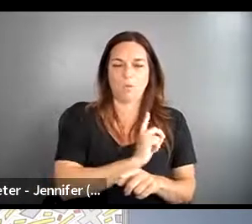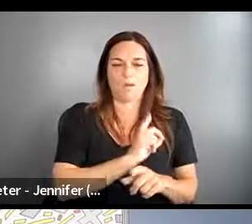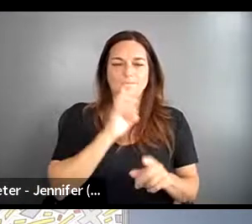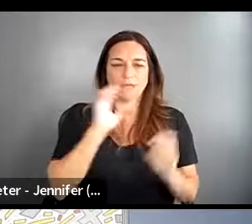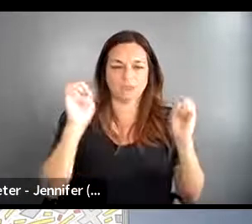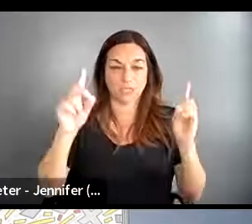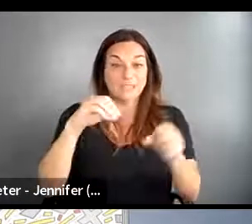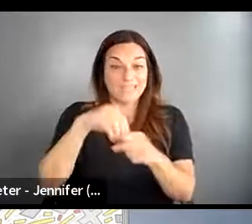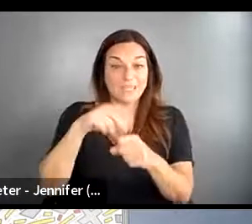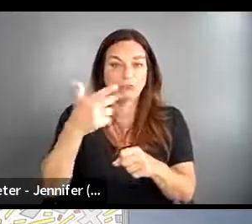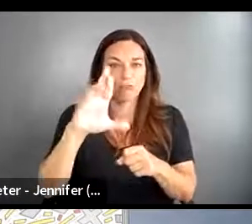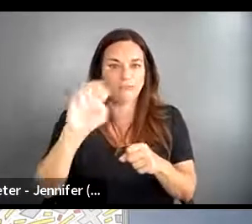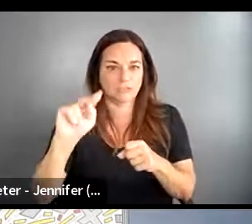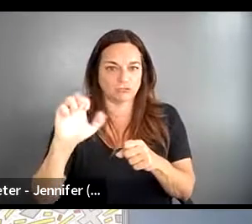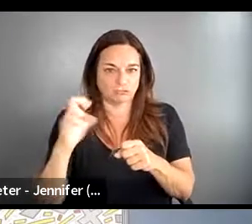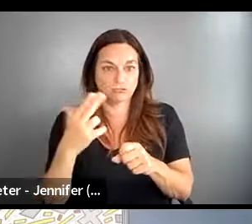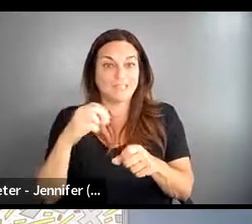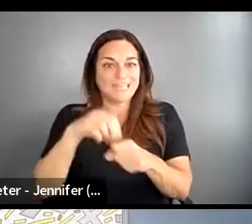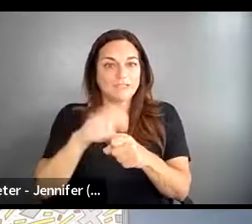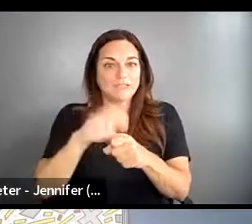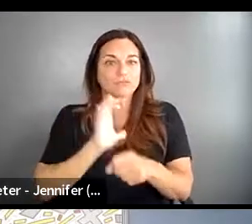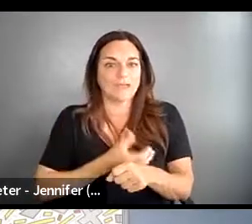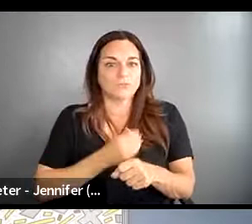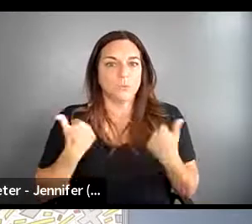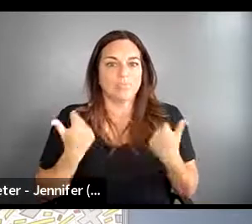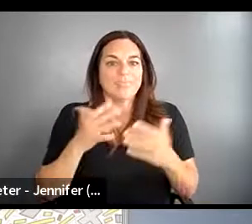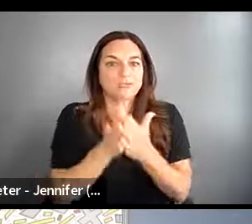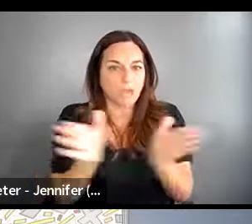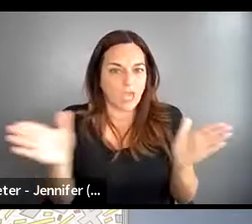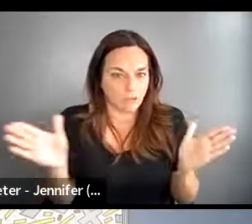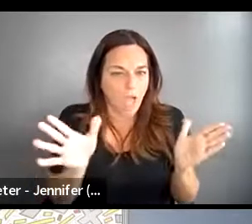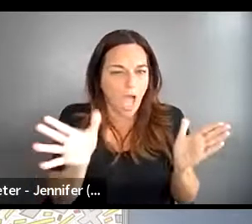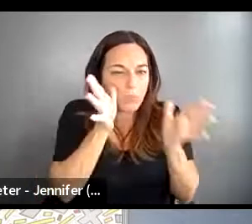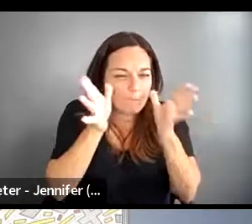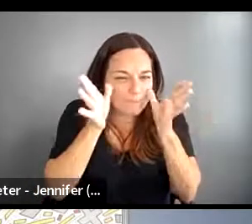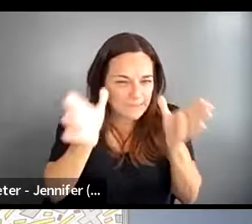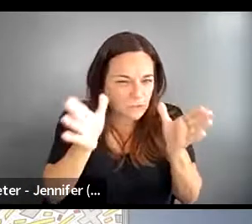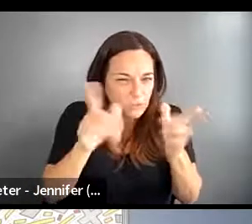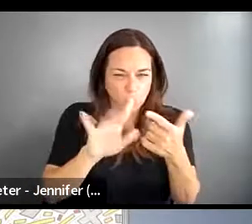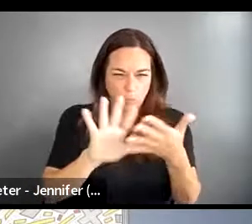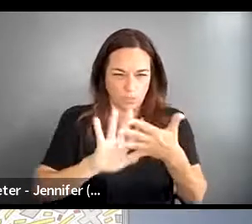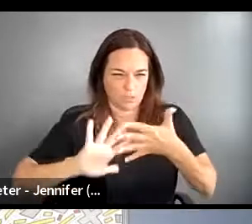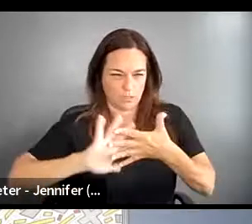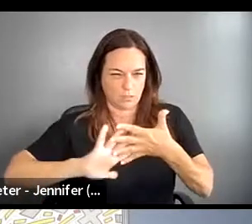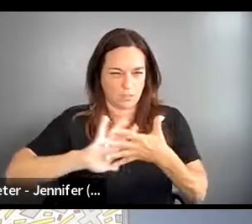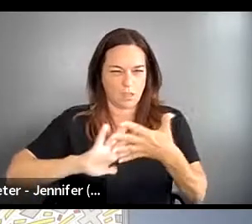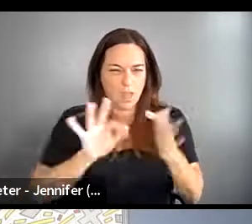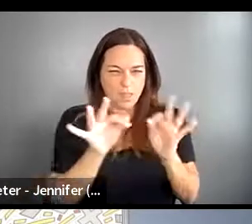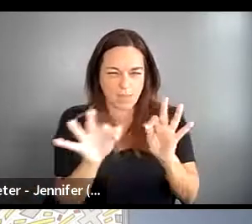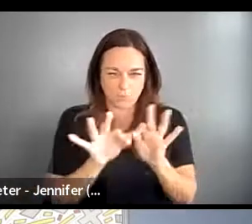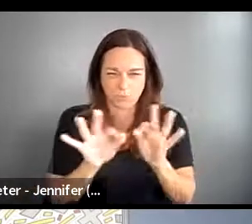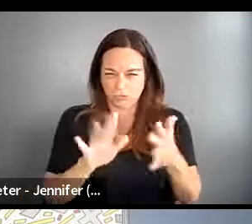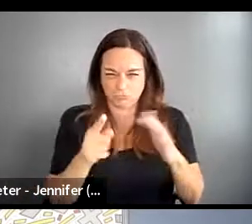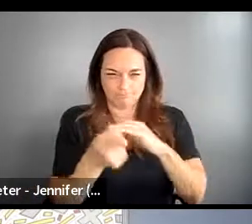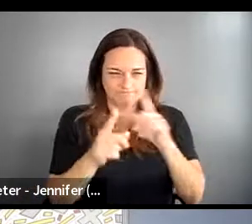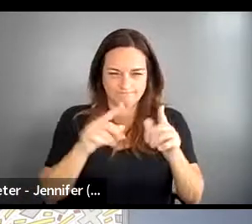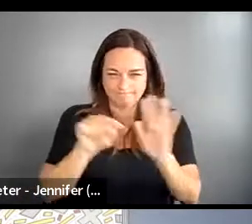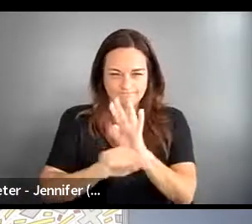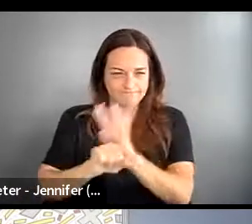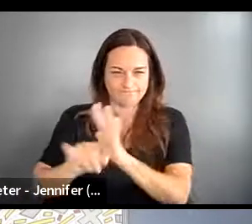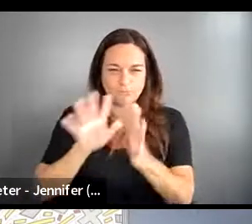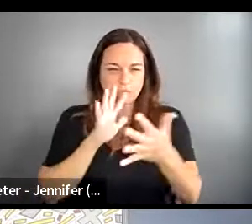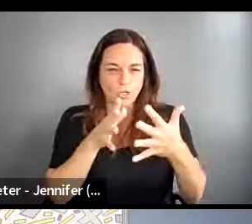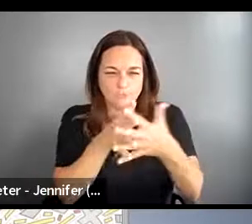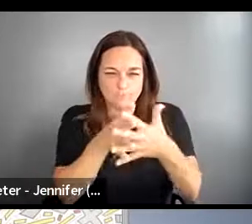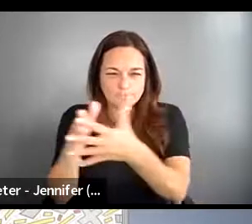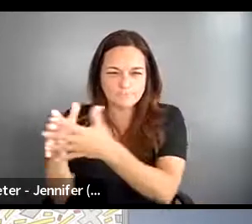youth in general. I would pay attention to the incendiary language that is starting to seep in around access